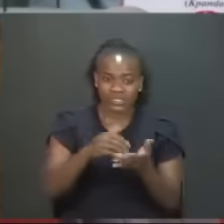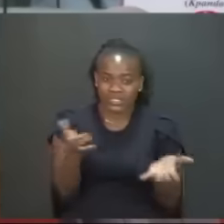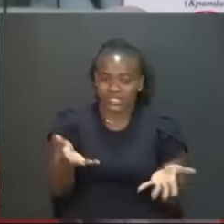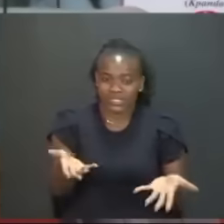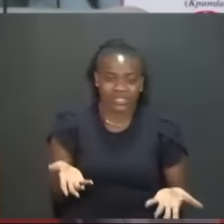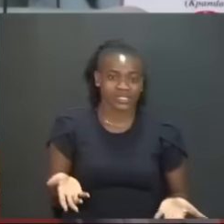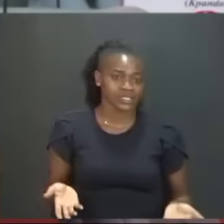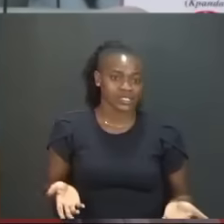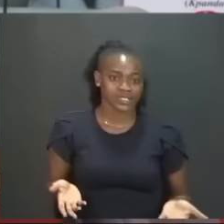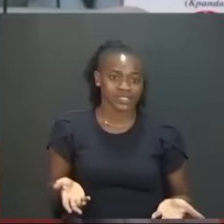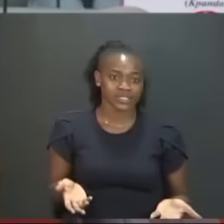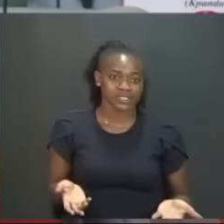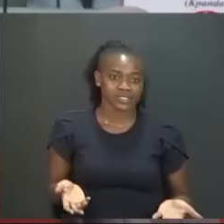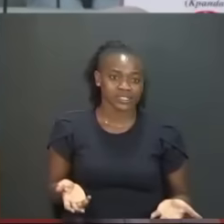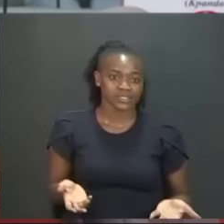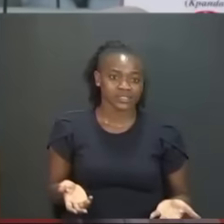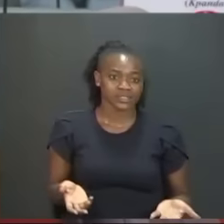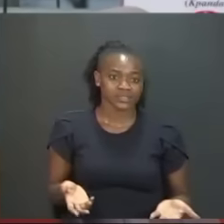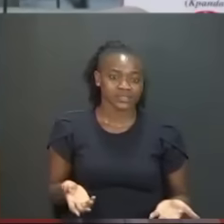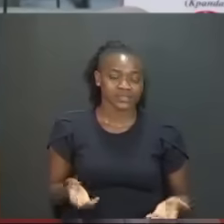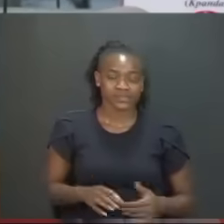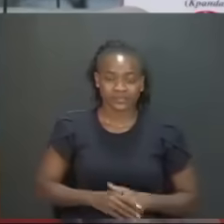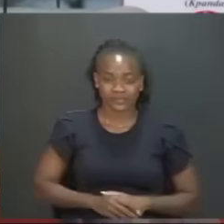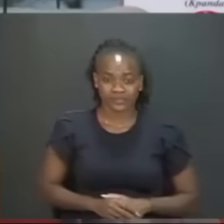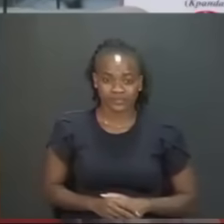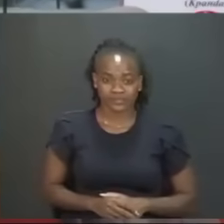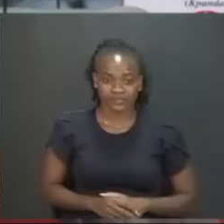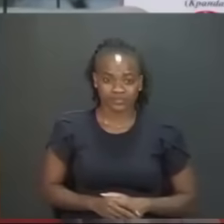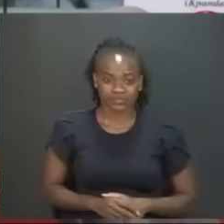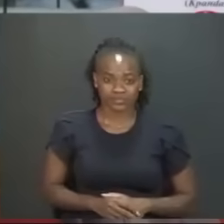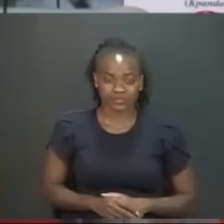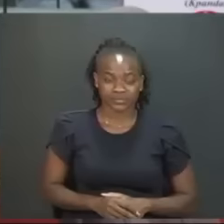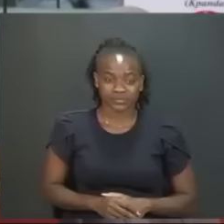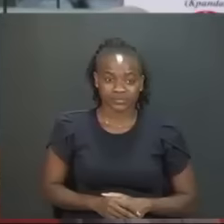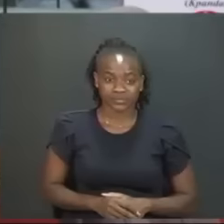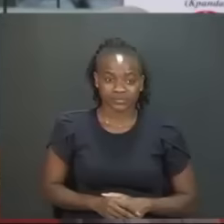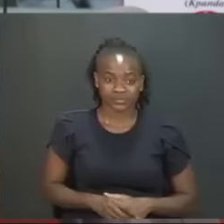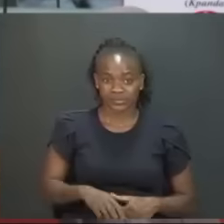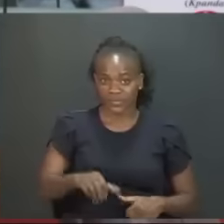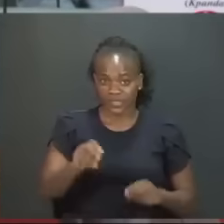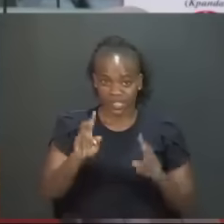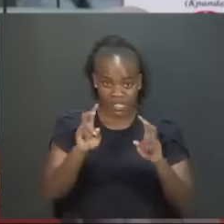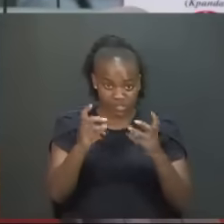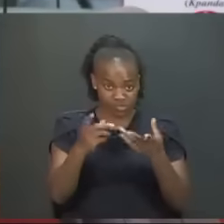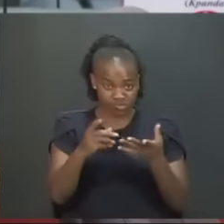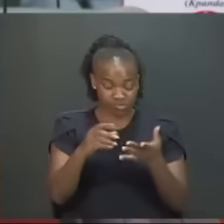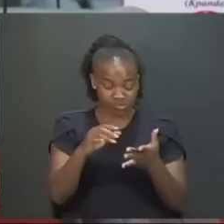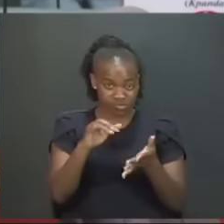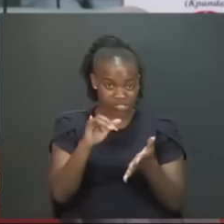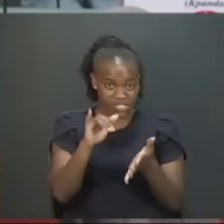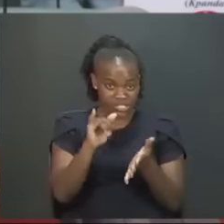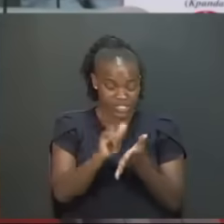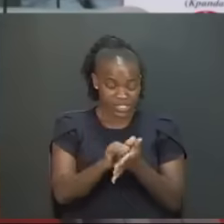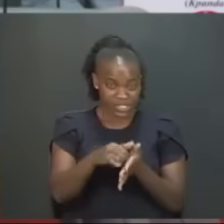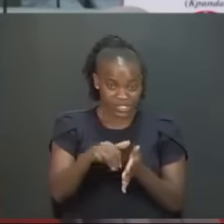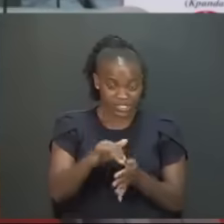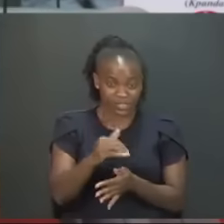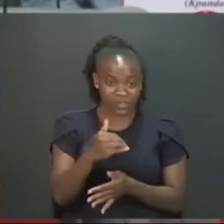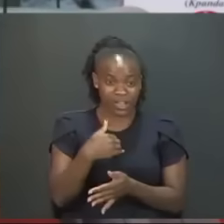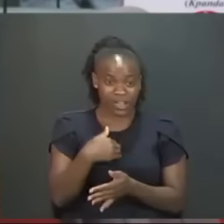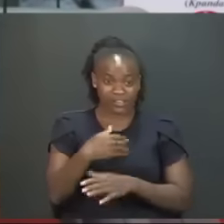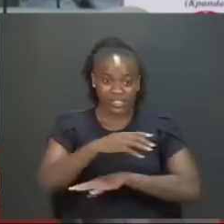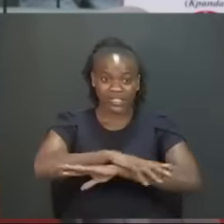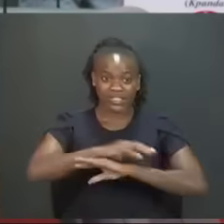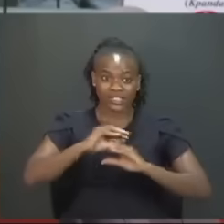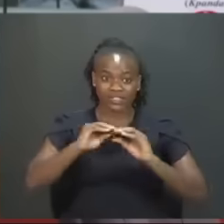so Speaker, it's a fact. And so another matter that is pending is that the table